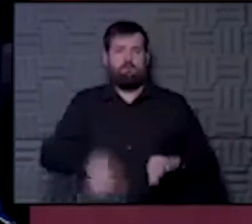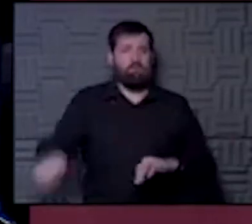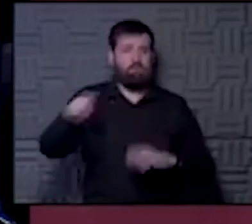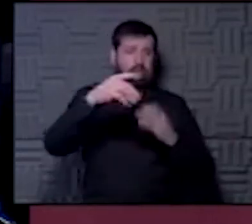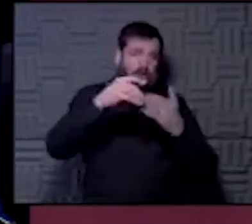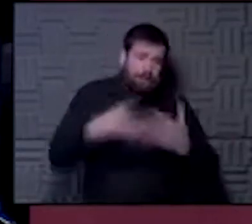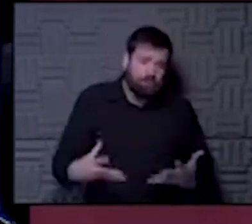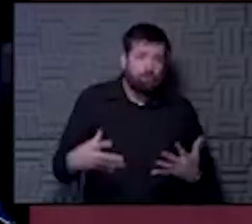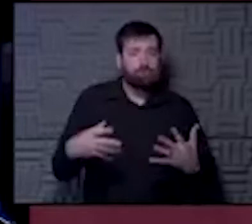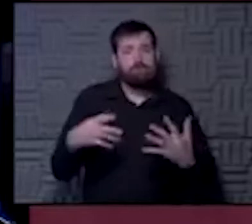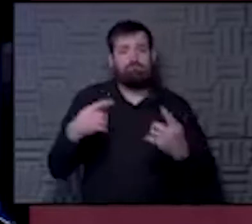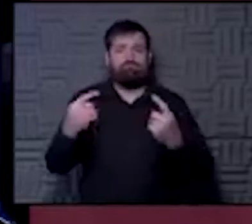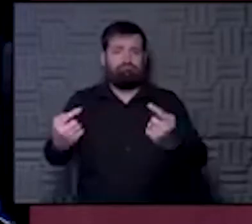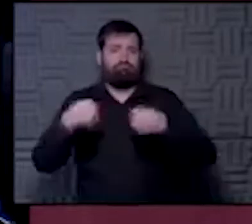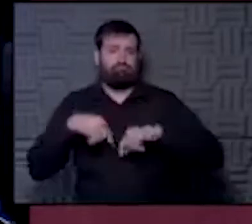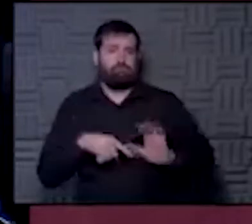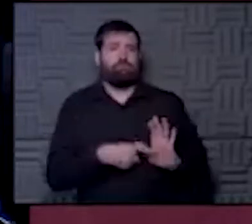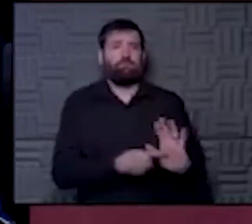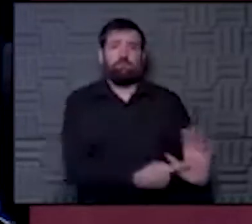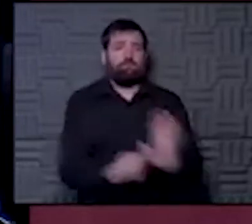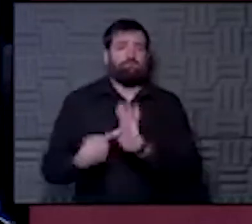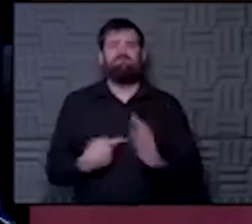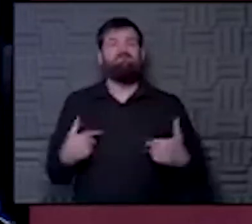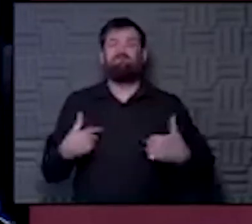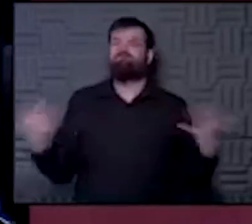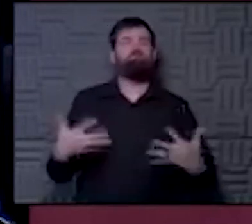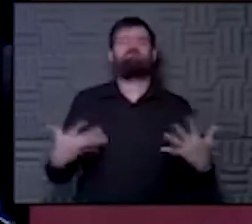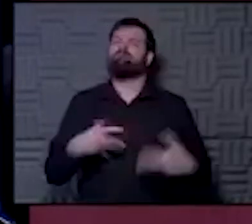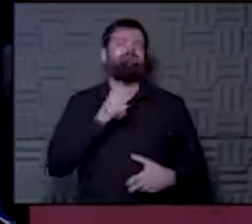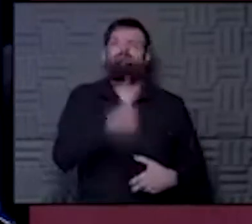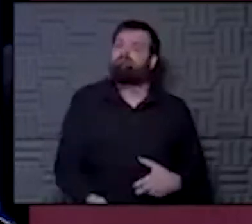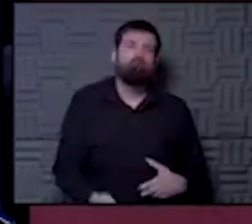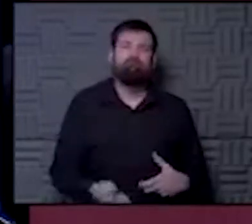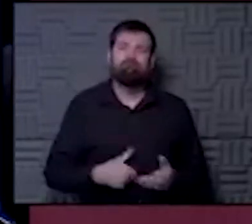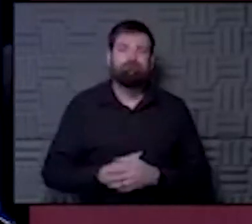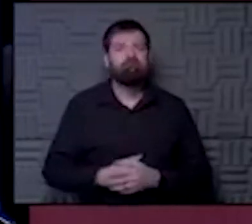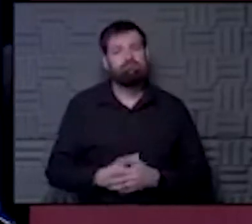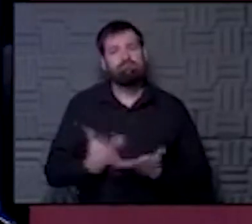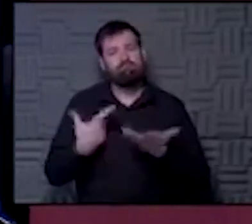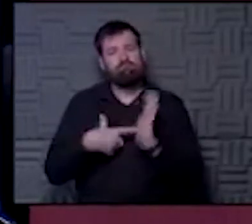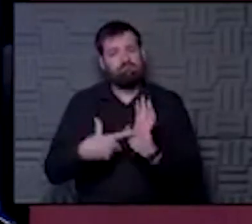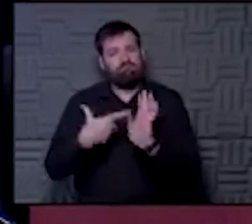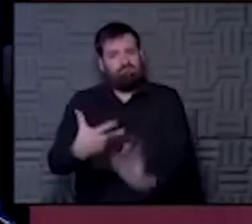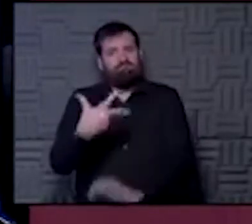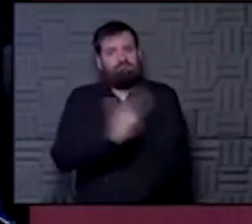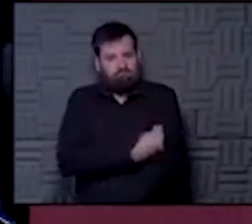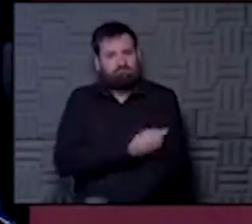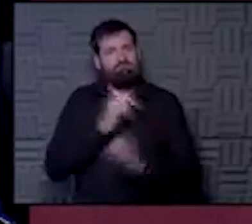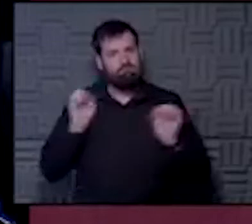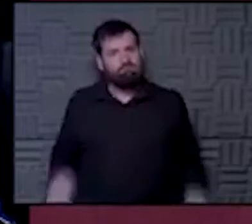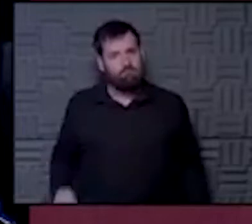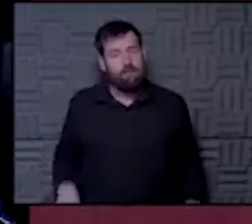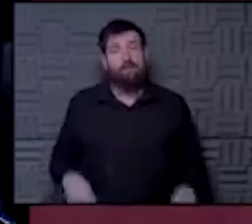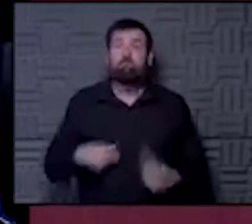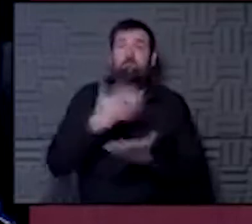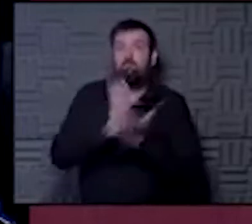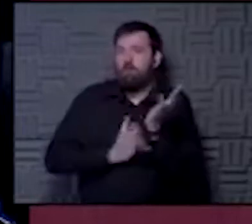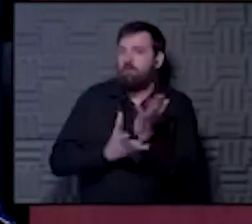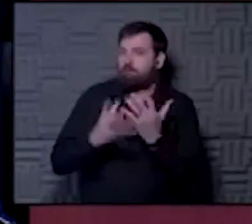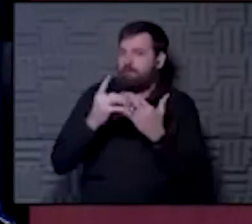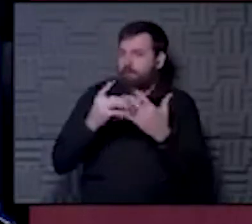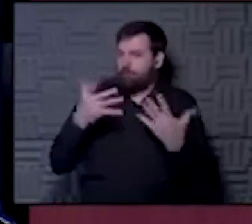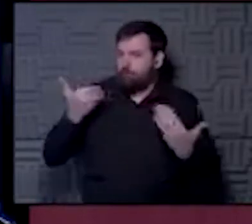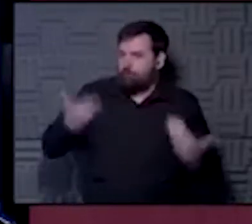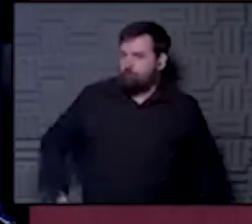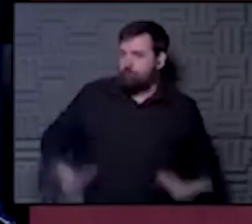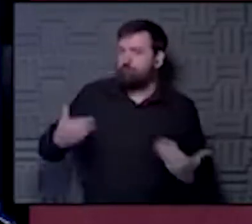to step in and show the folks that they're not afraid to get that shot. And I think that we do that, and that's part of being a leader, and I